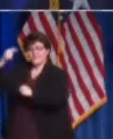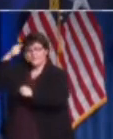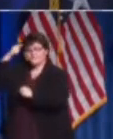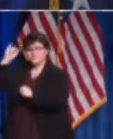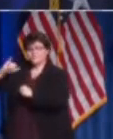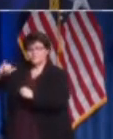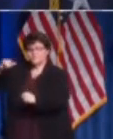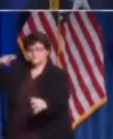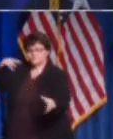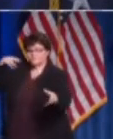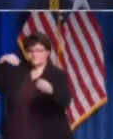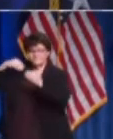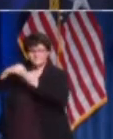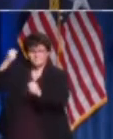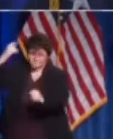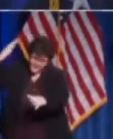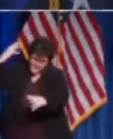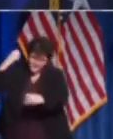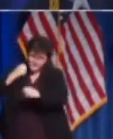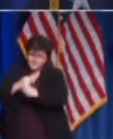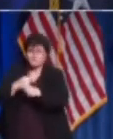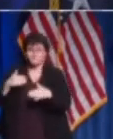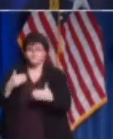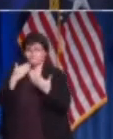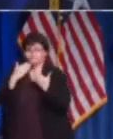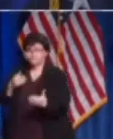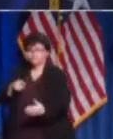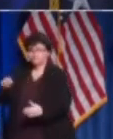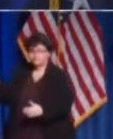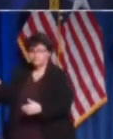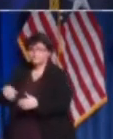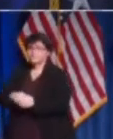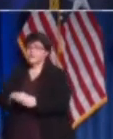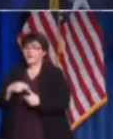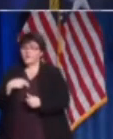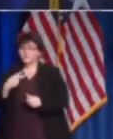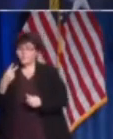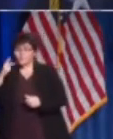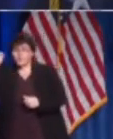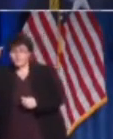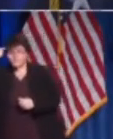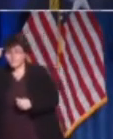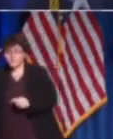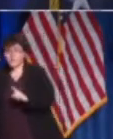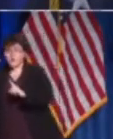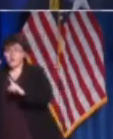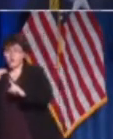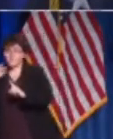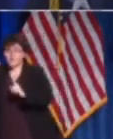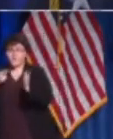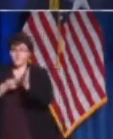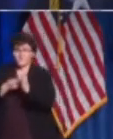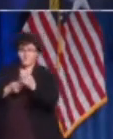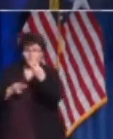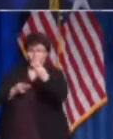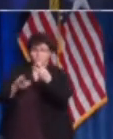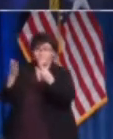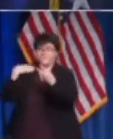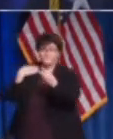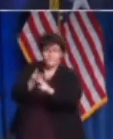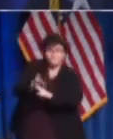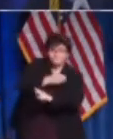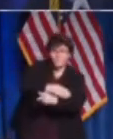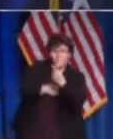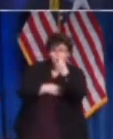two capitals, before we could make up our mind. I think for me right now, the